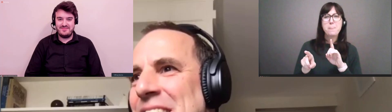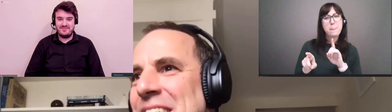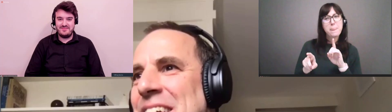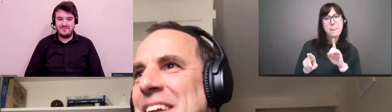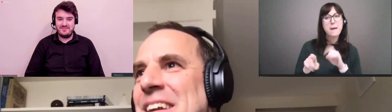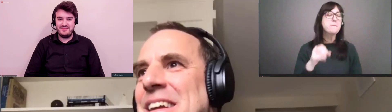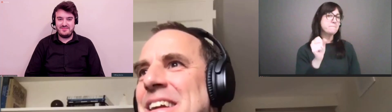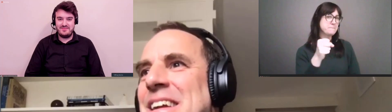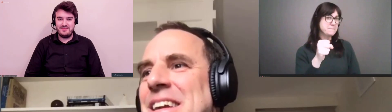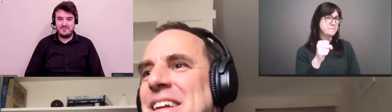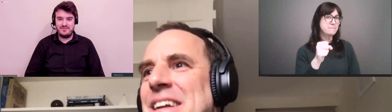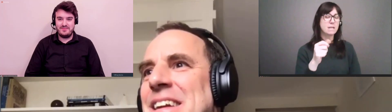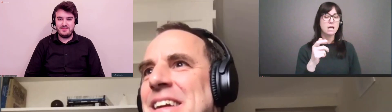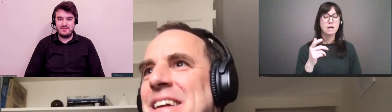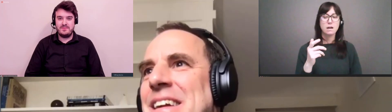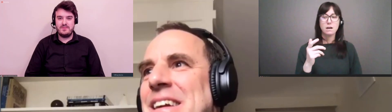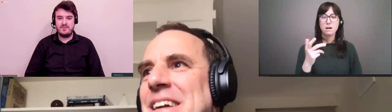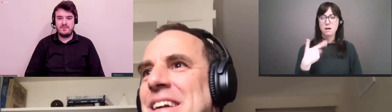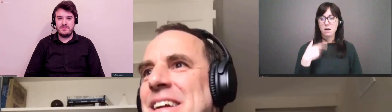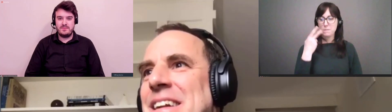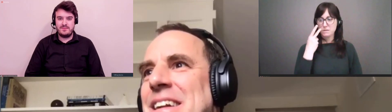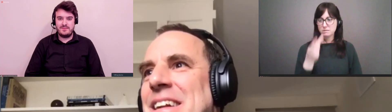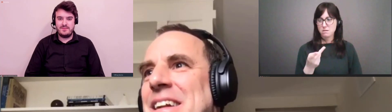yeah, this was on the